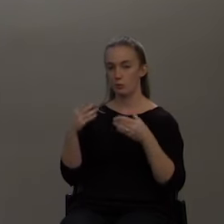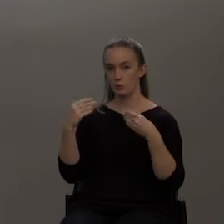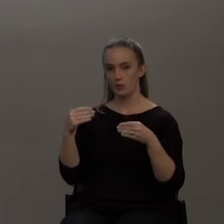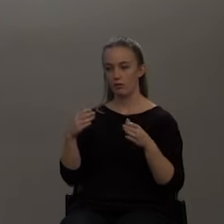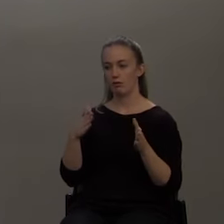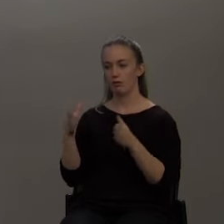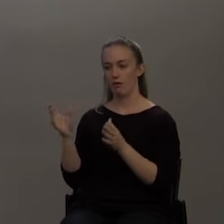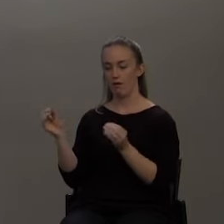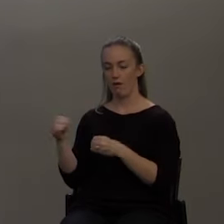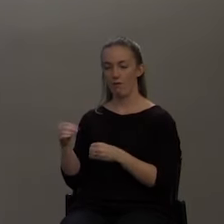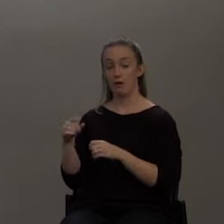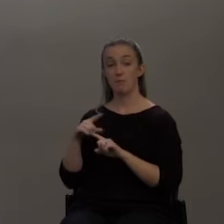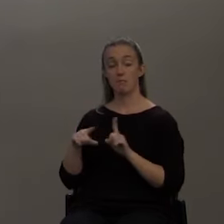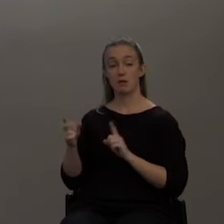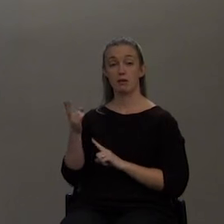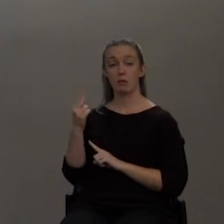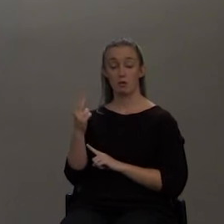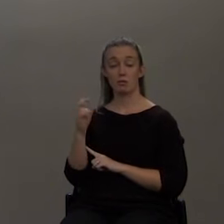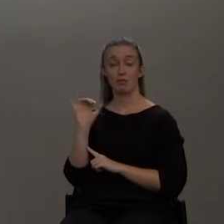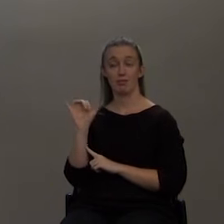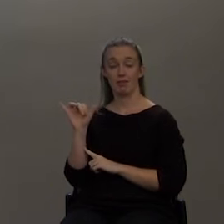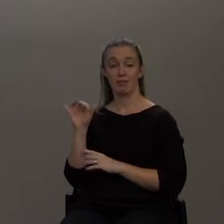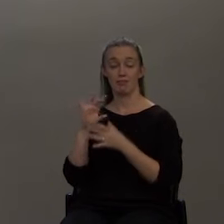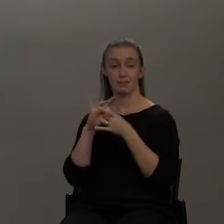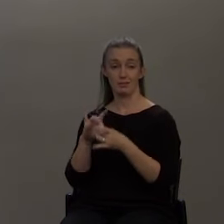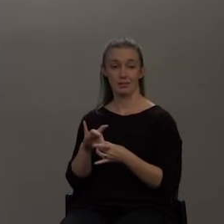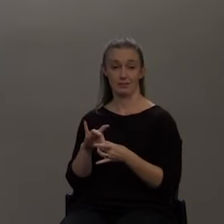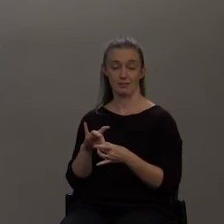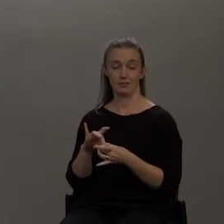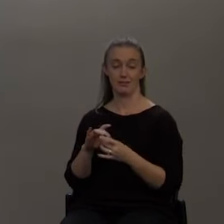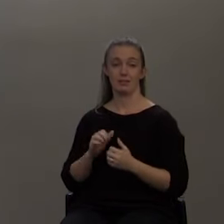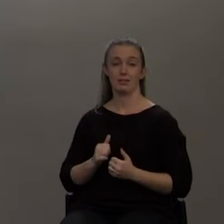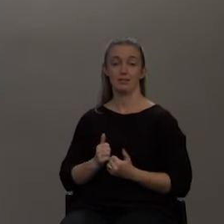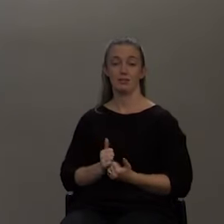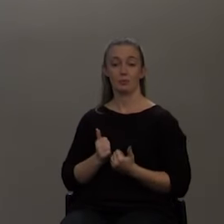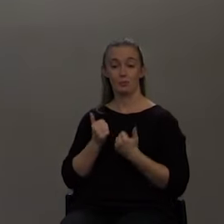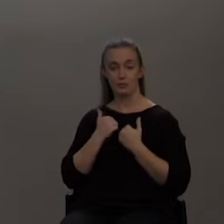another component in the non-residential market analysis.